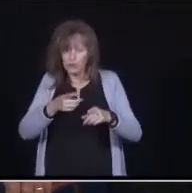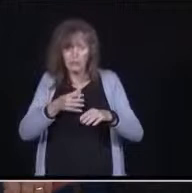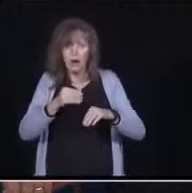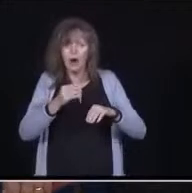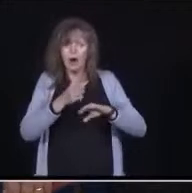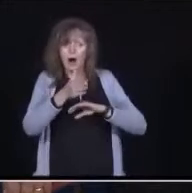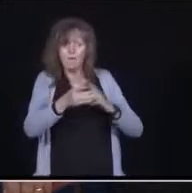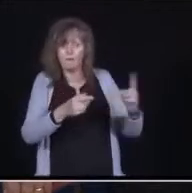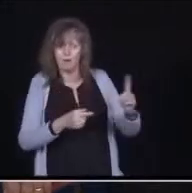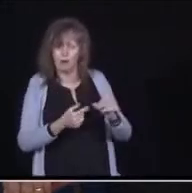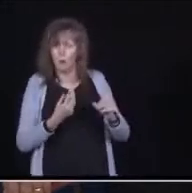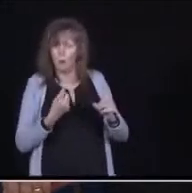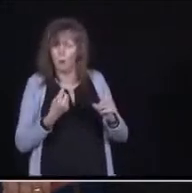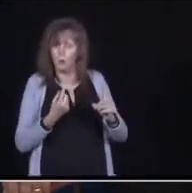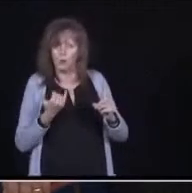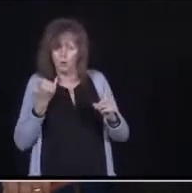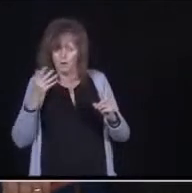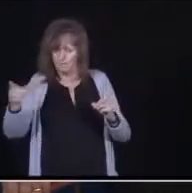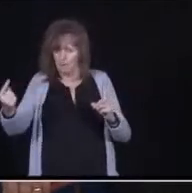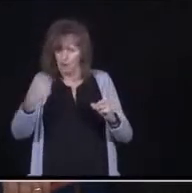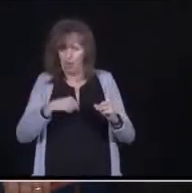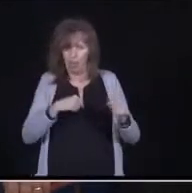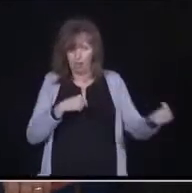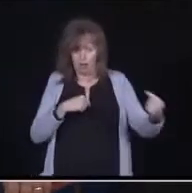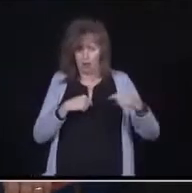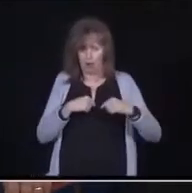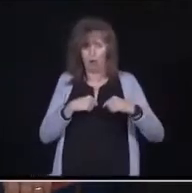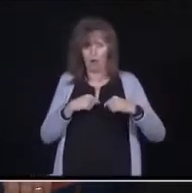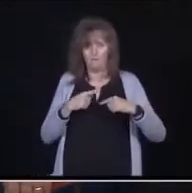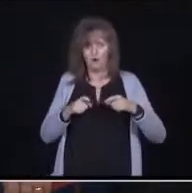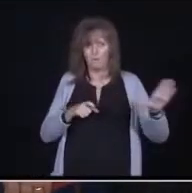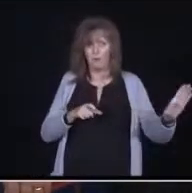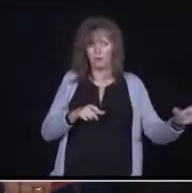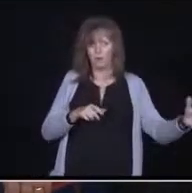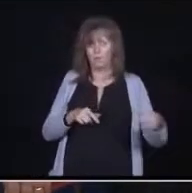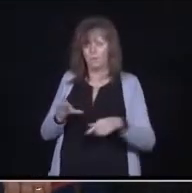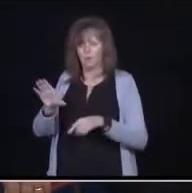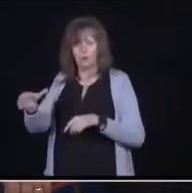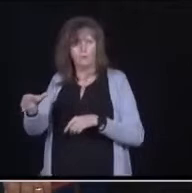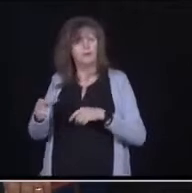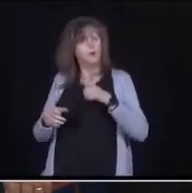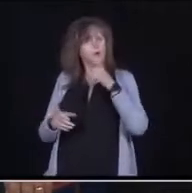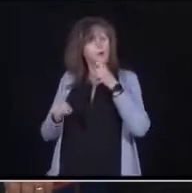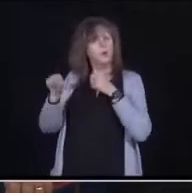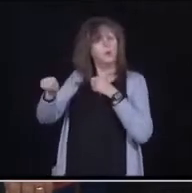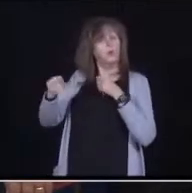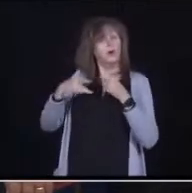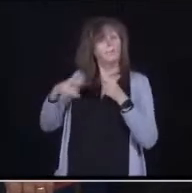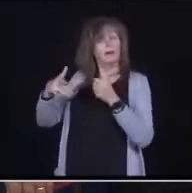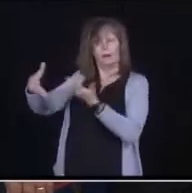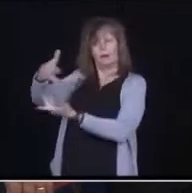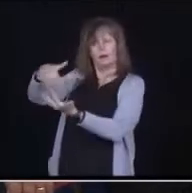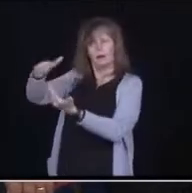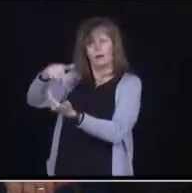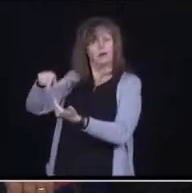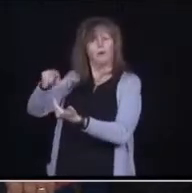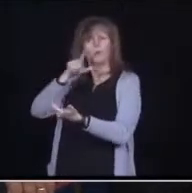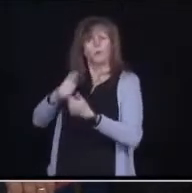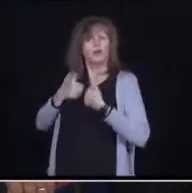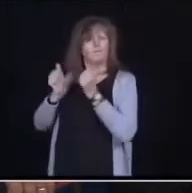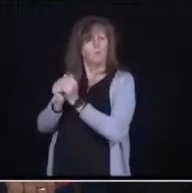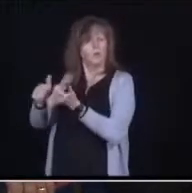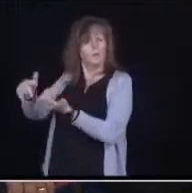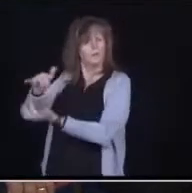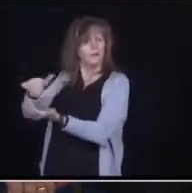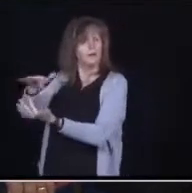the groups that person hangs around with, if we want to use a different terminology, or lives with, and then who they, within